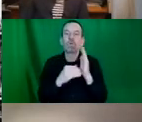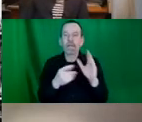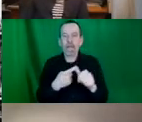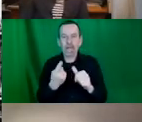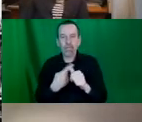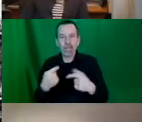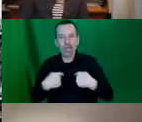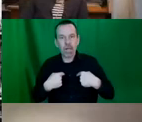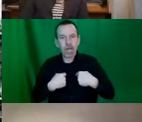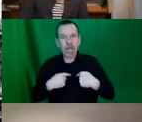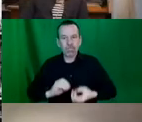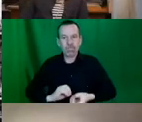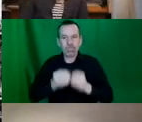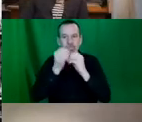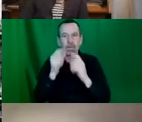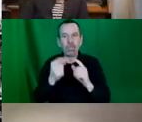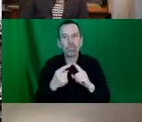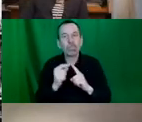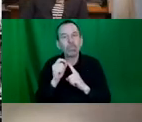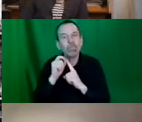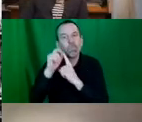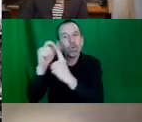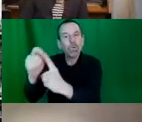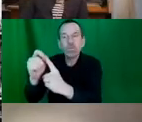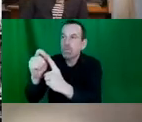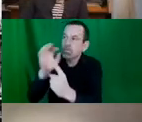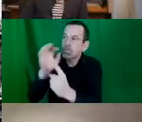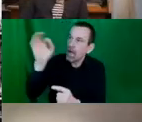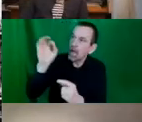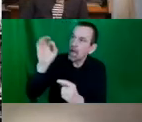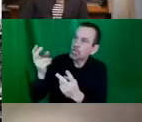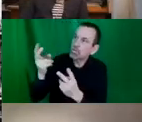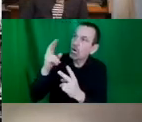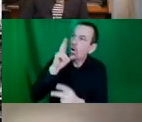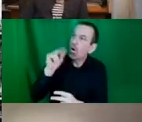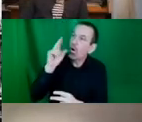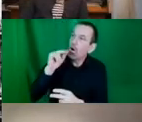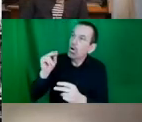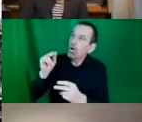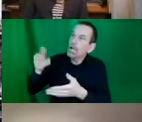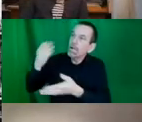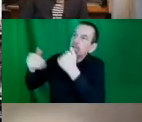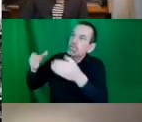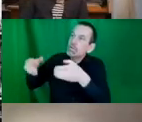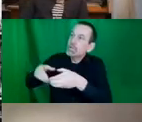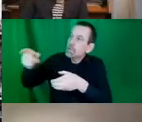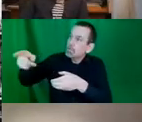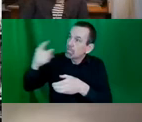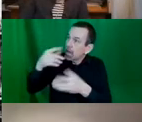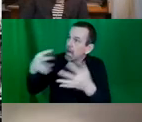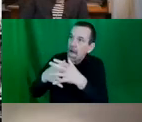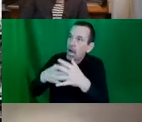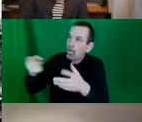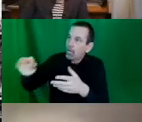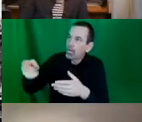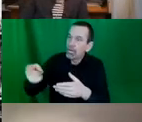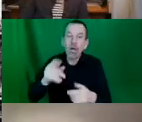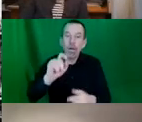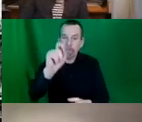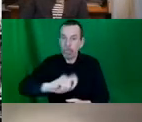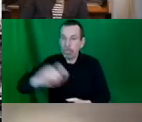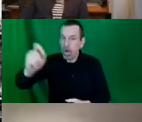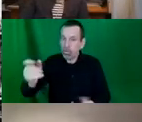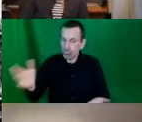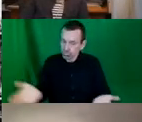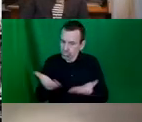proposal and spoke to the oral history team within the library. They gave us a huge amount of information. And after encouragement from Mark, we began outlining how